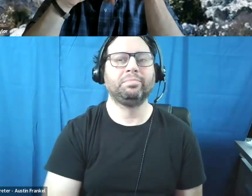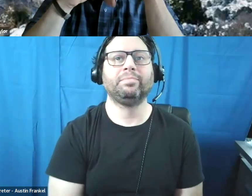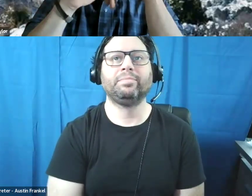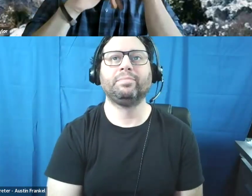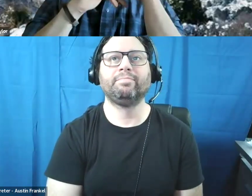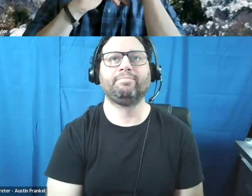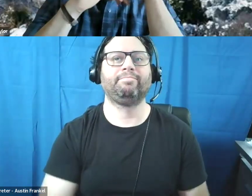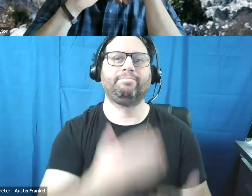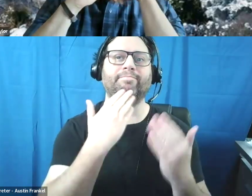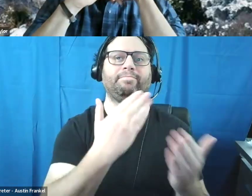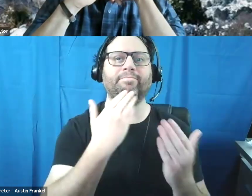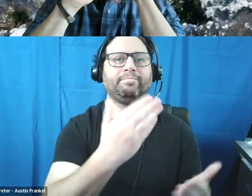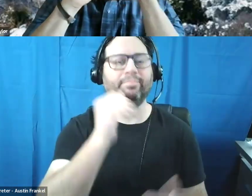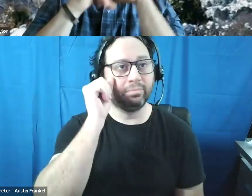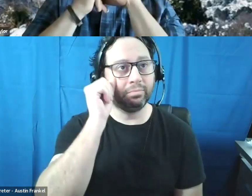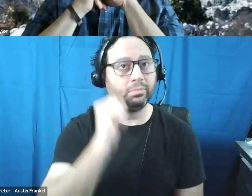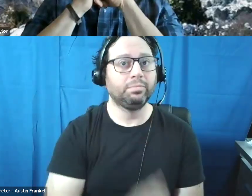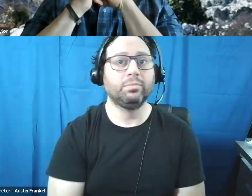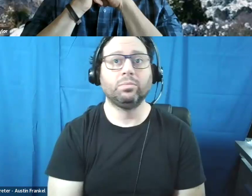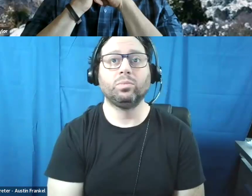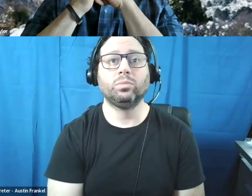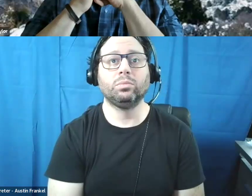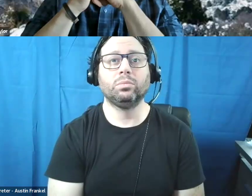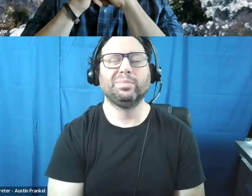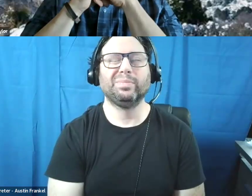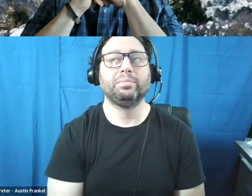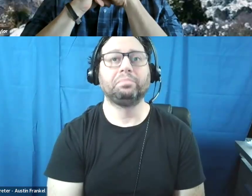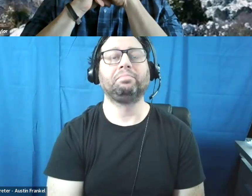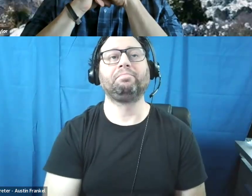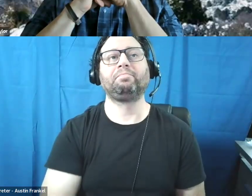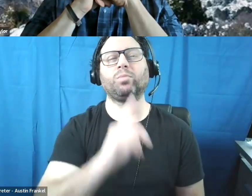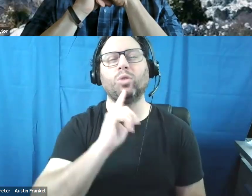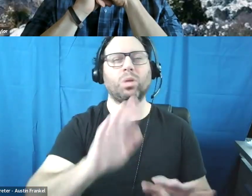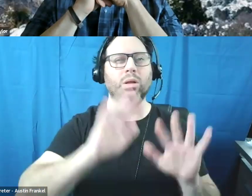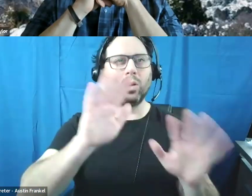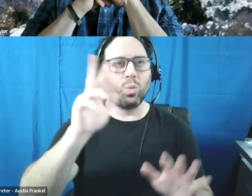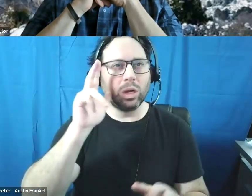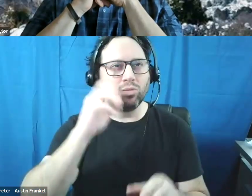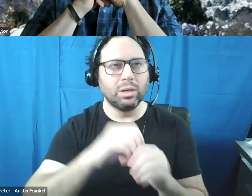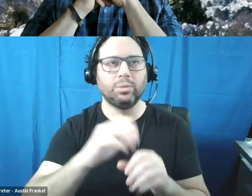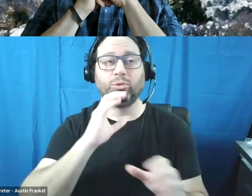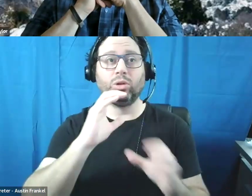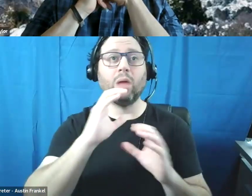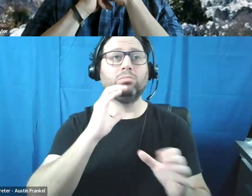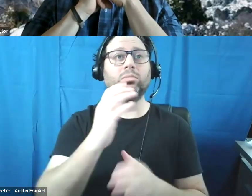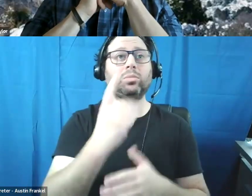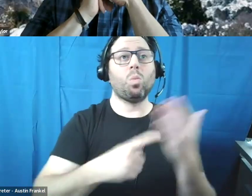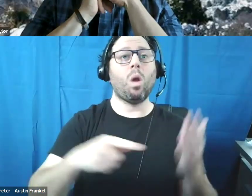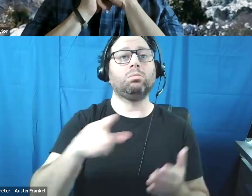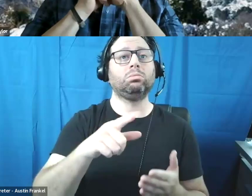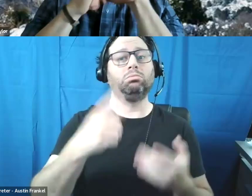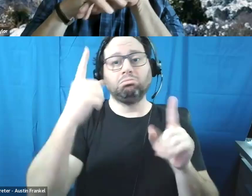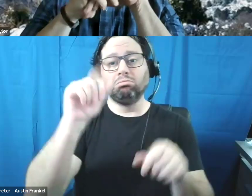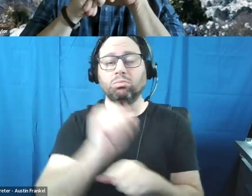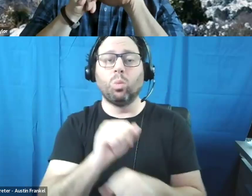Thanks so much. Yeah, it's really great to hear in the chat, what has been